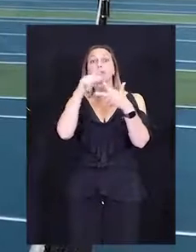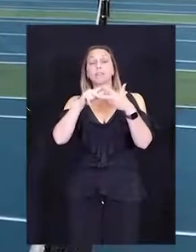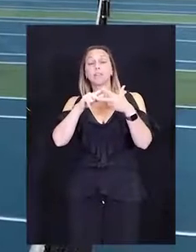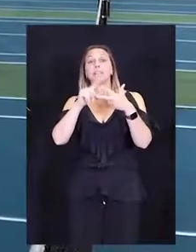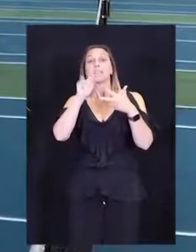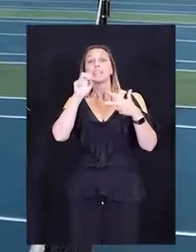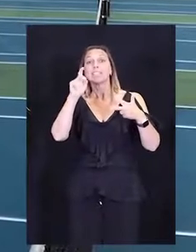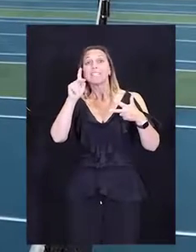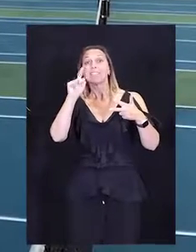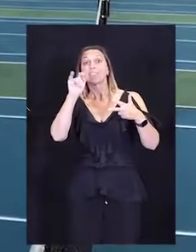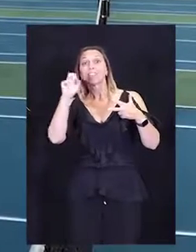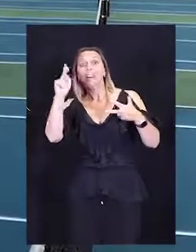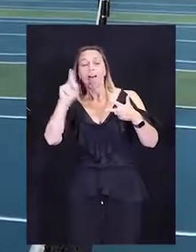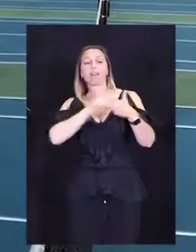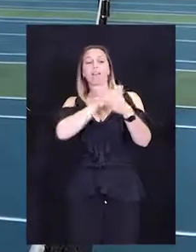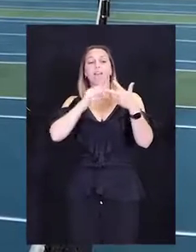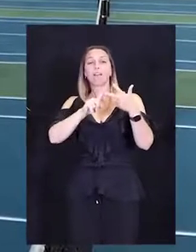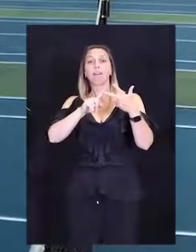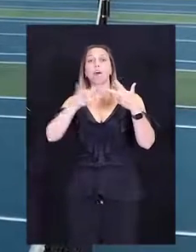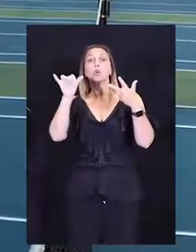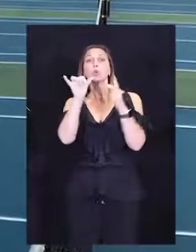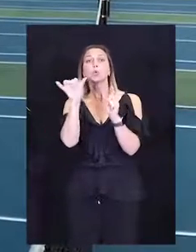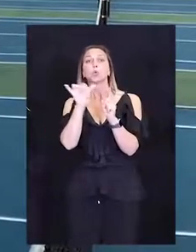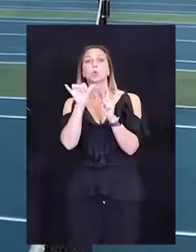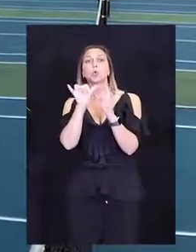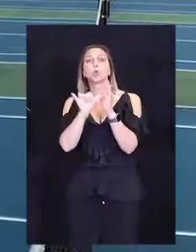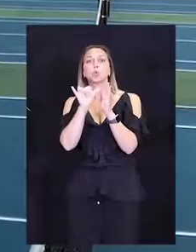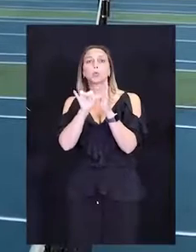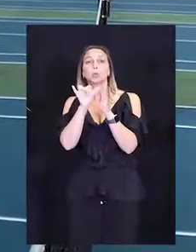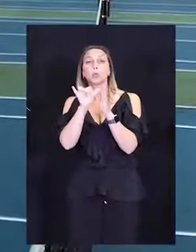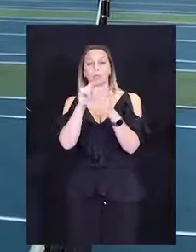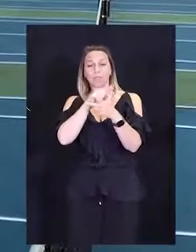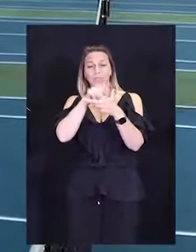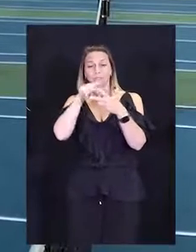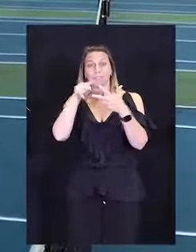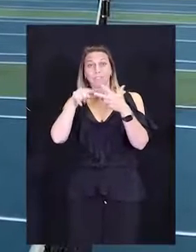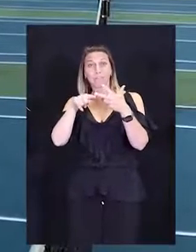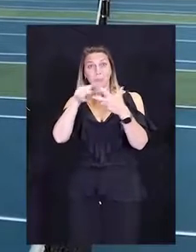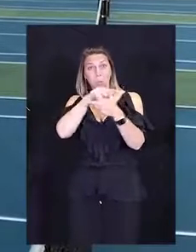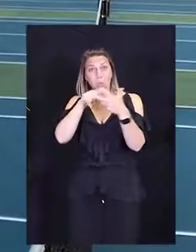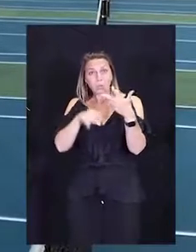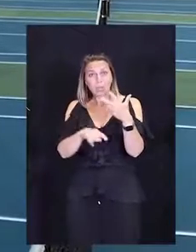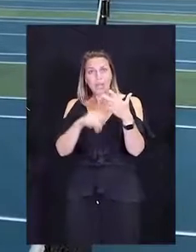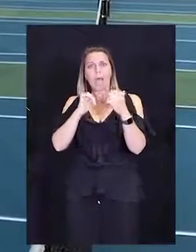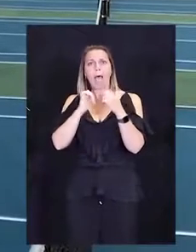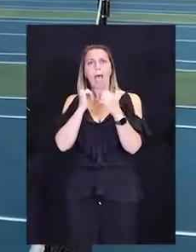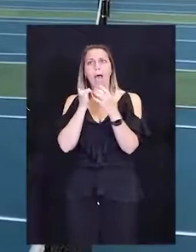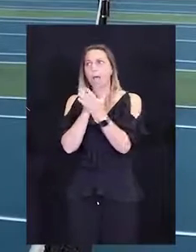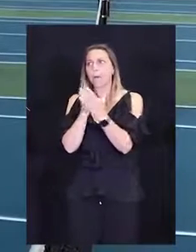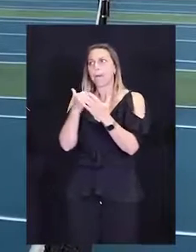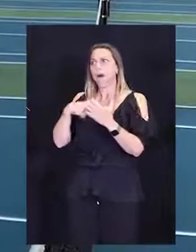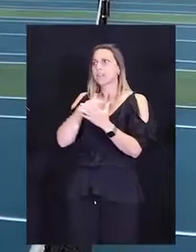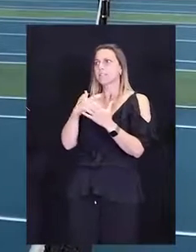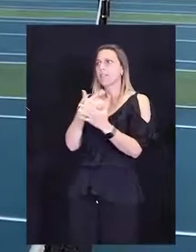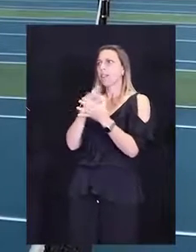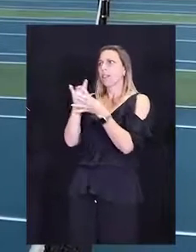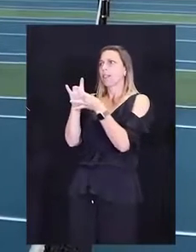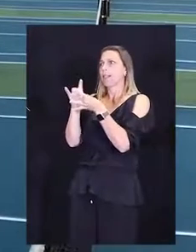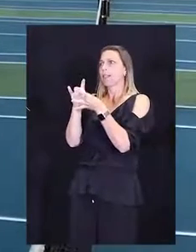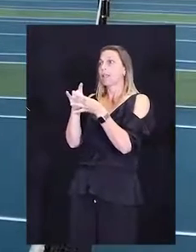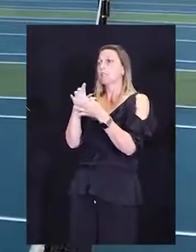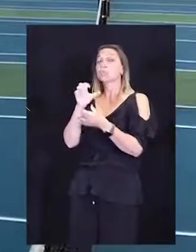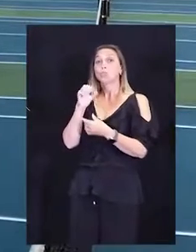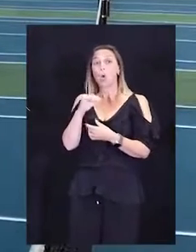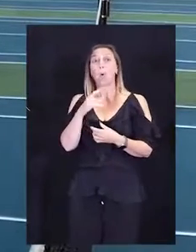YouTube. All of the 3 top apps are platforms that help us connect with one another. In the new normal of social